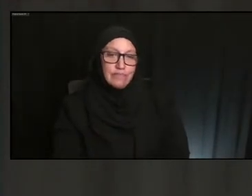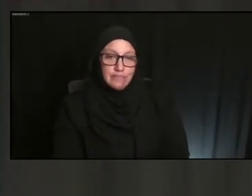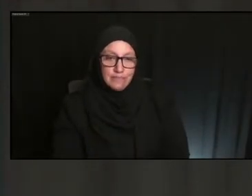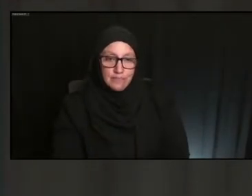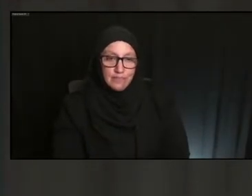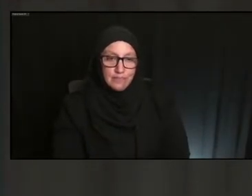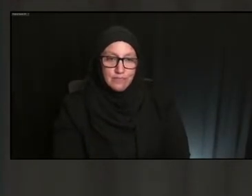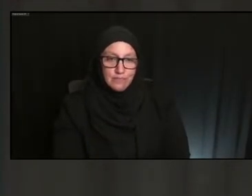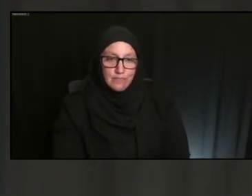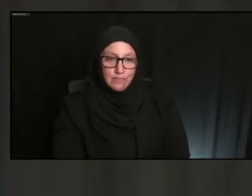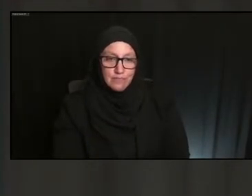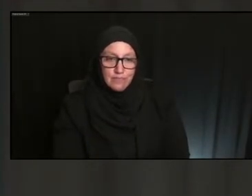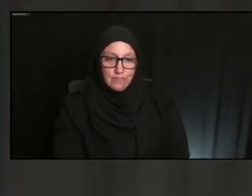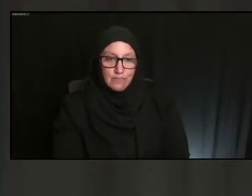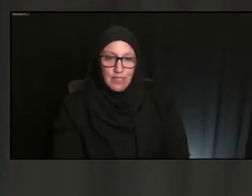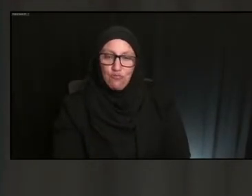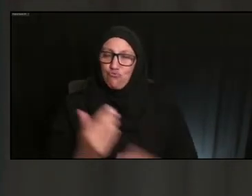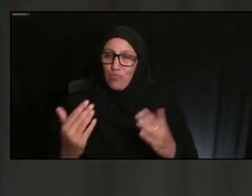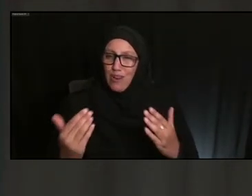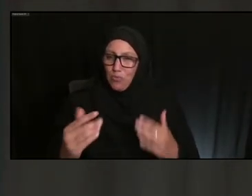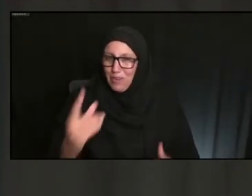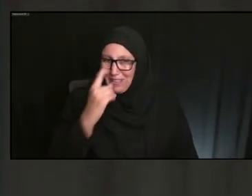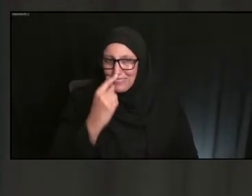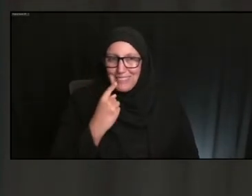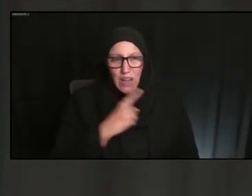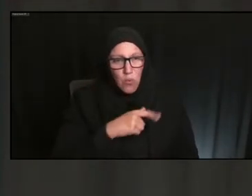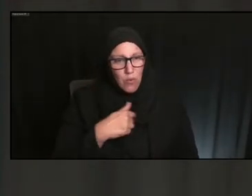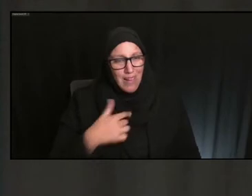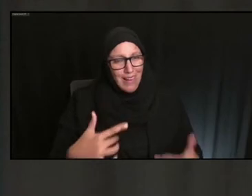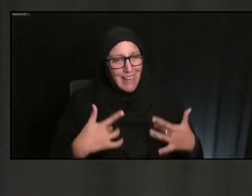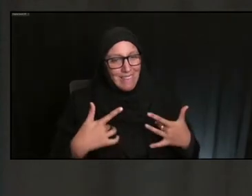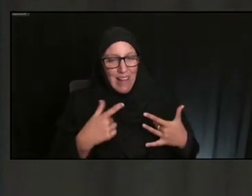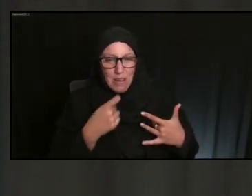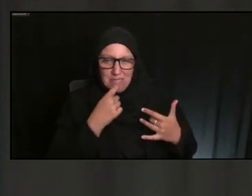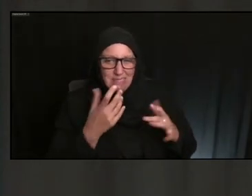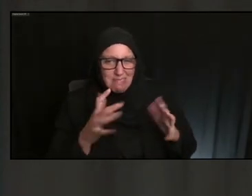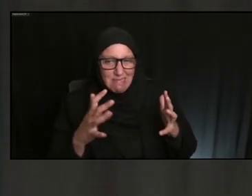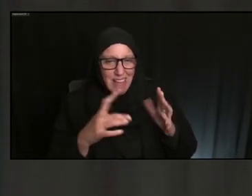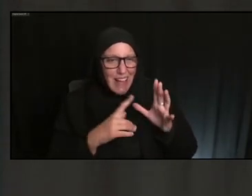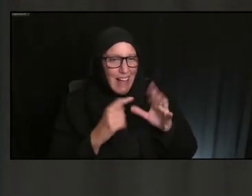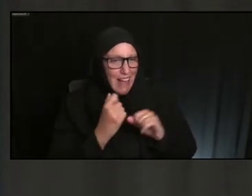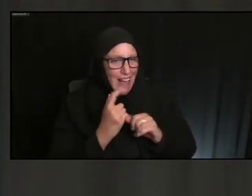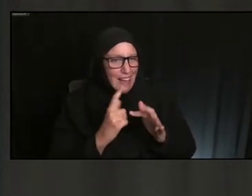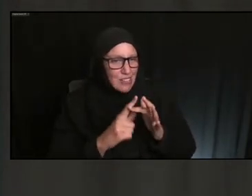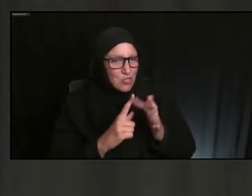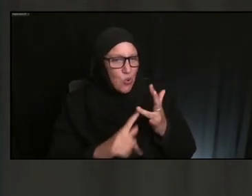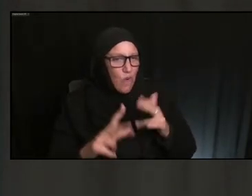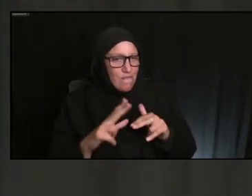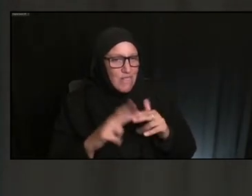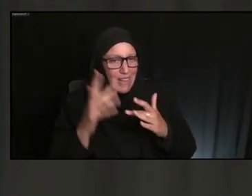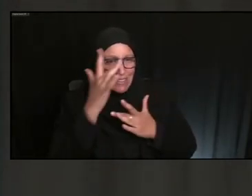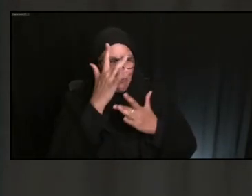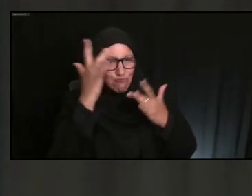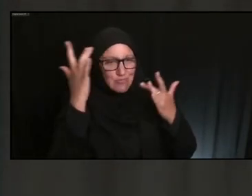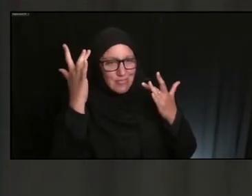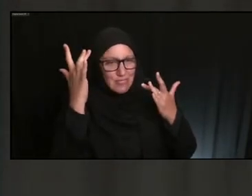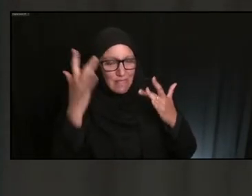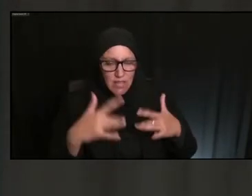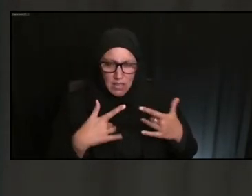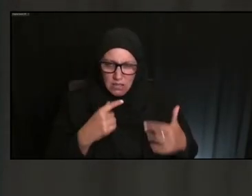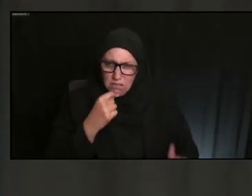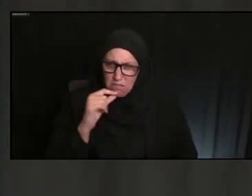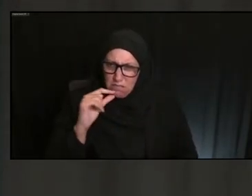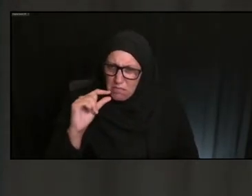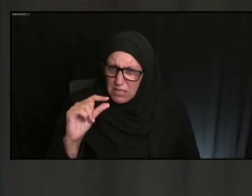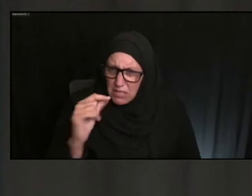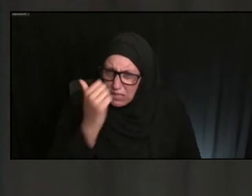Right now, you could say we're living in a mini jahiliyyah. And when you might say, hold on, mini, the world's at its